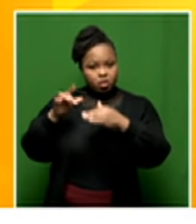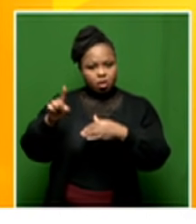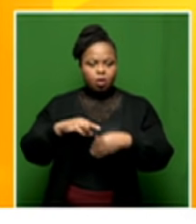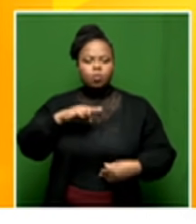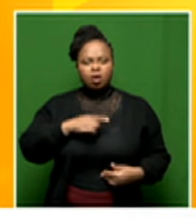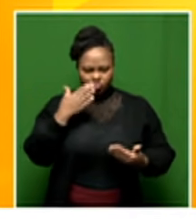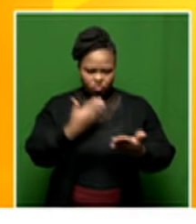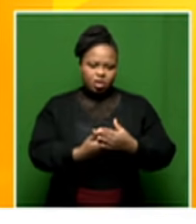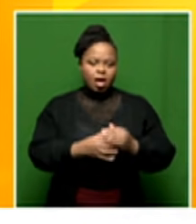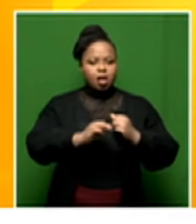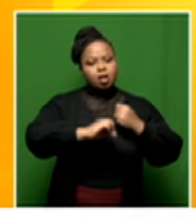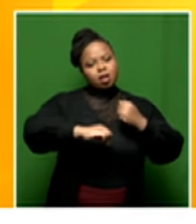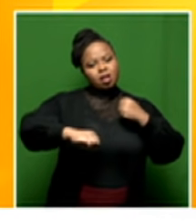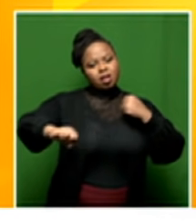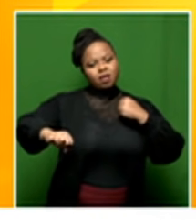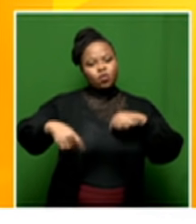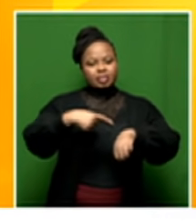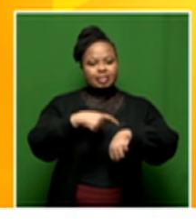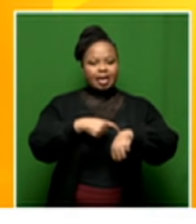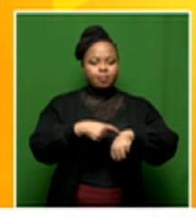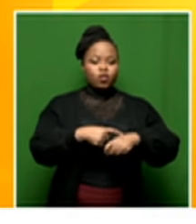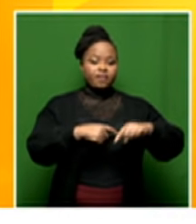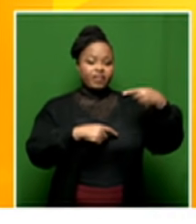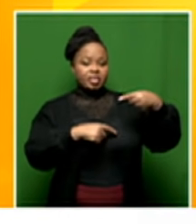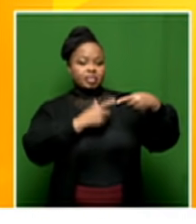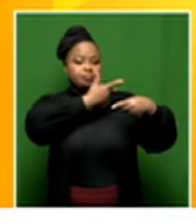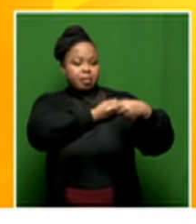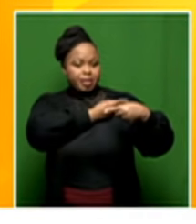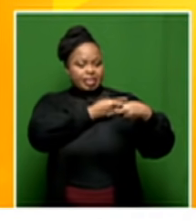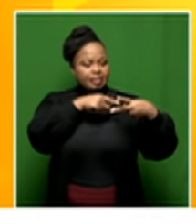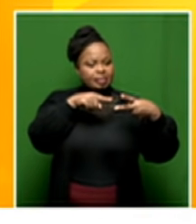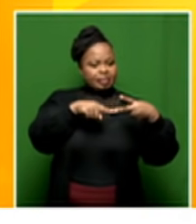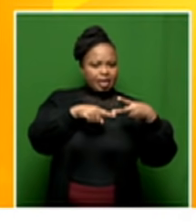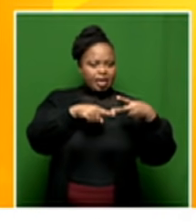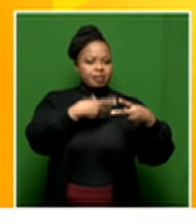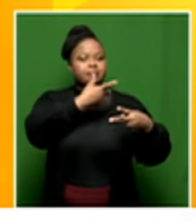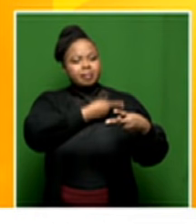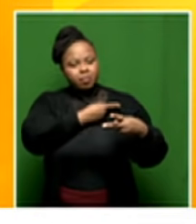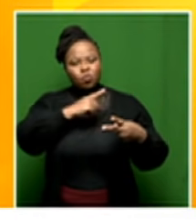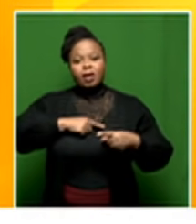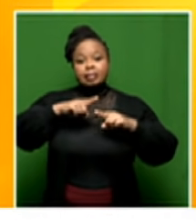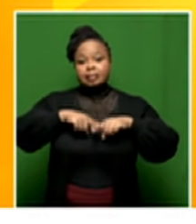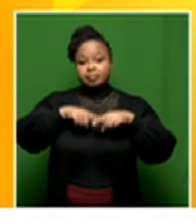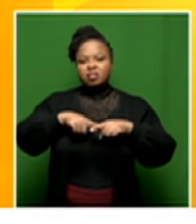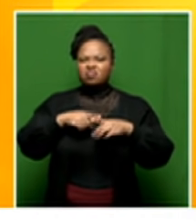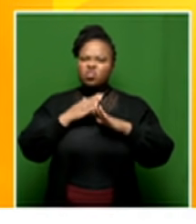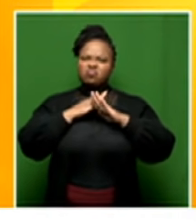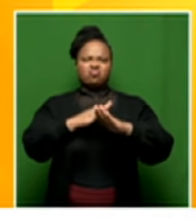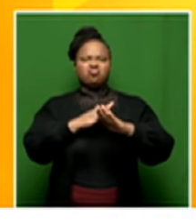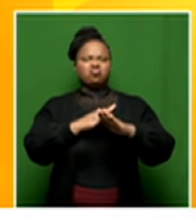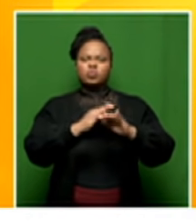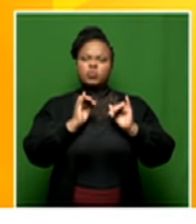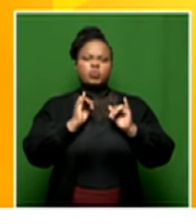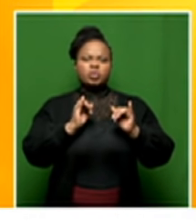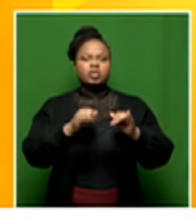pragmatically you can extend the time, because I think the level of vaccine efficacy or effectiveness is not